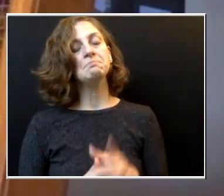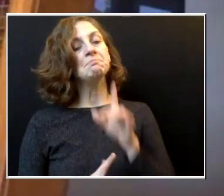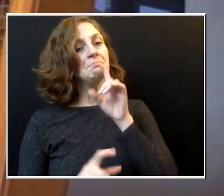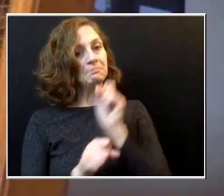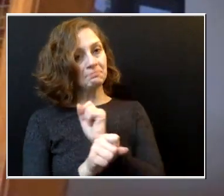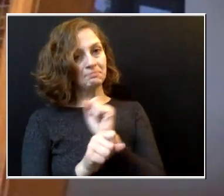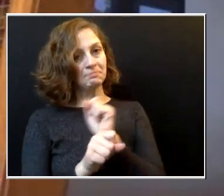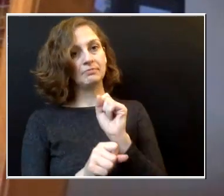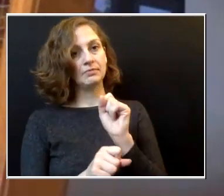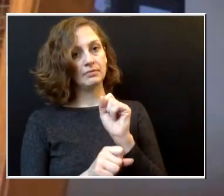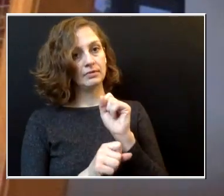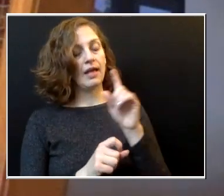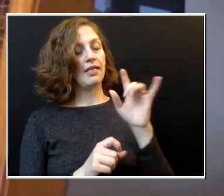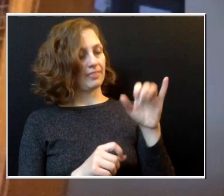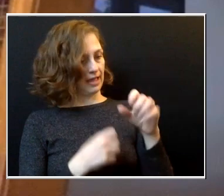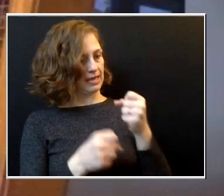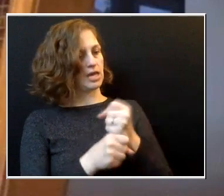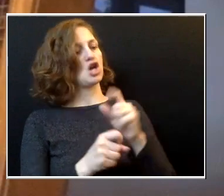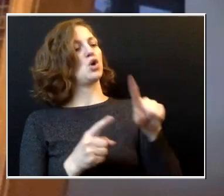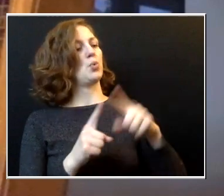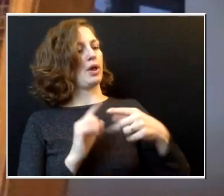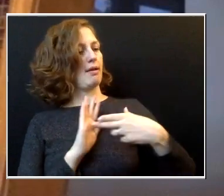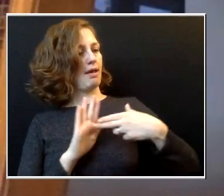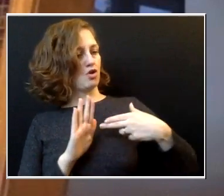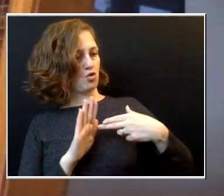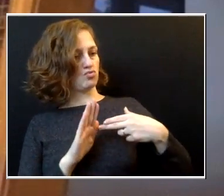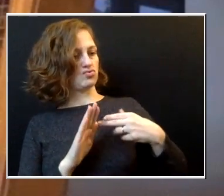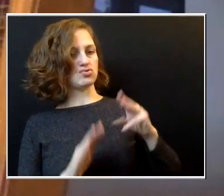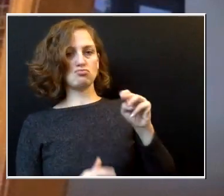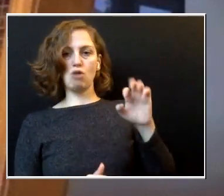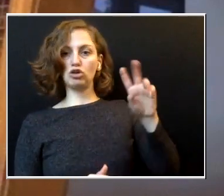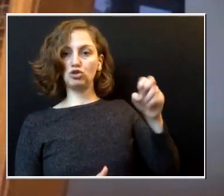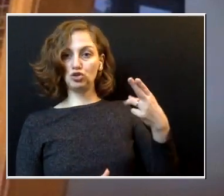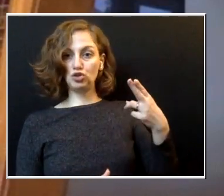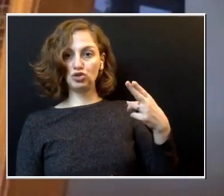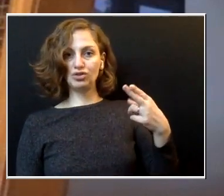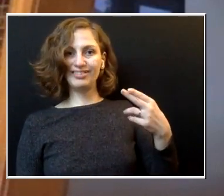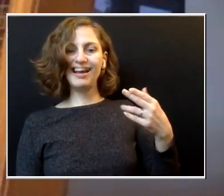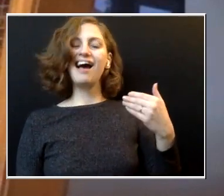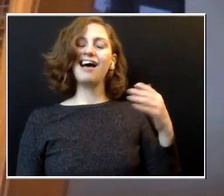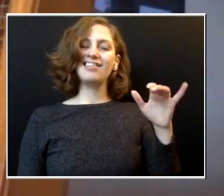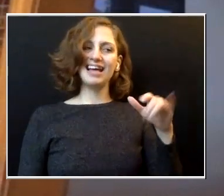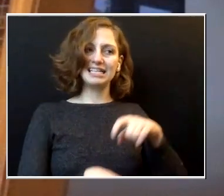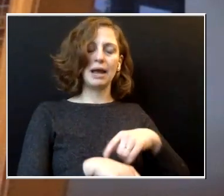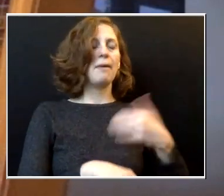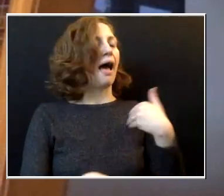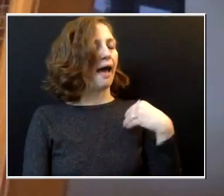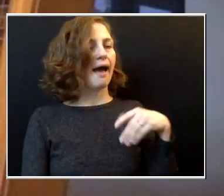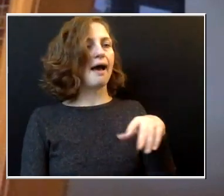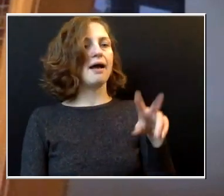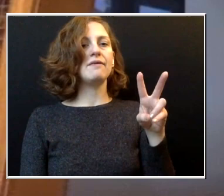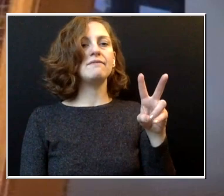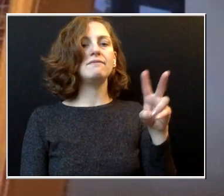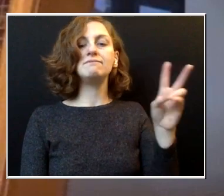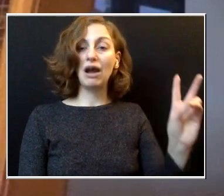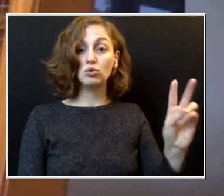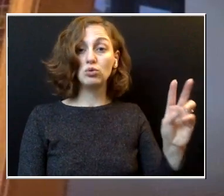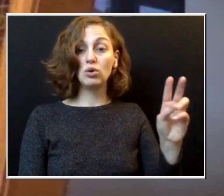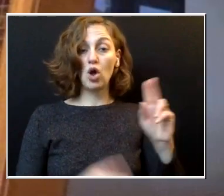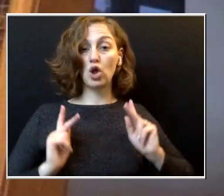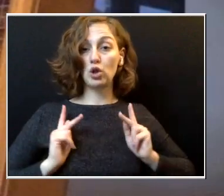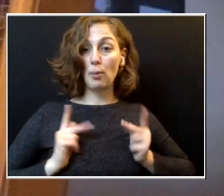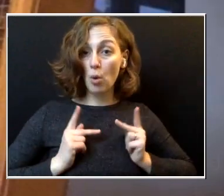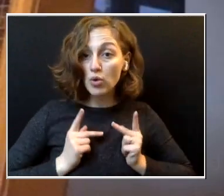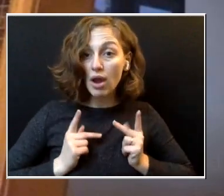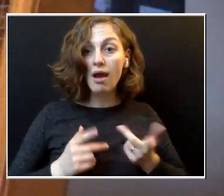was diagnosed, I had viral pneumonia, and I was hospitalized. I was very sick from that, and I completely